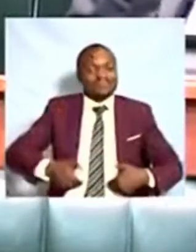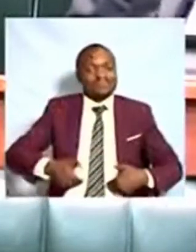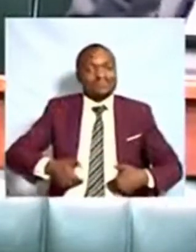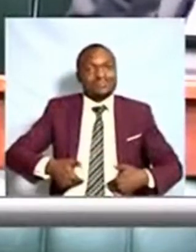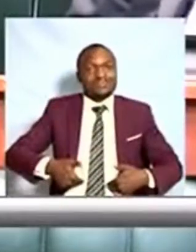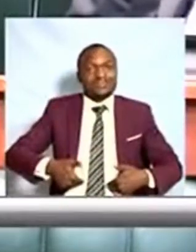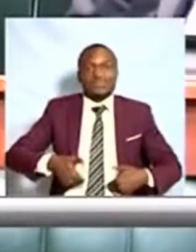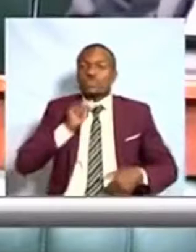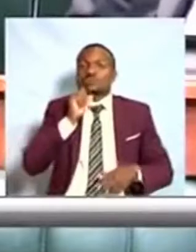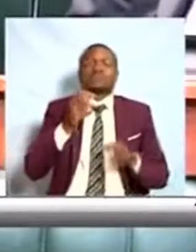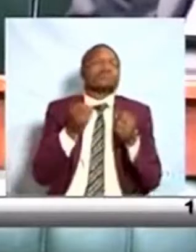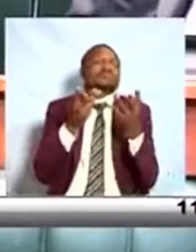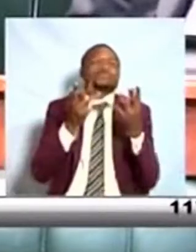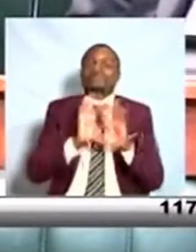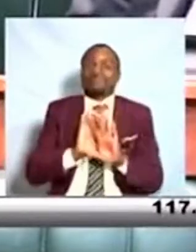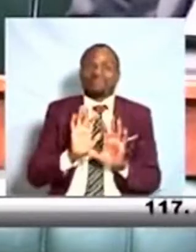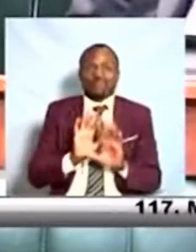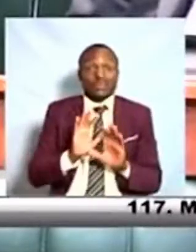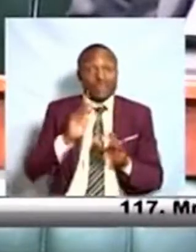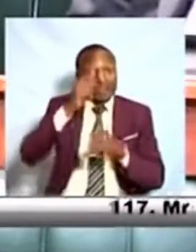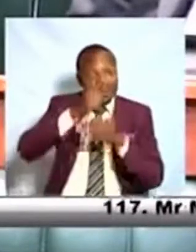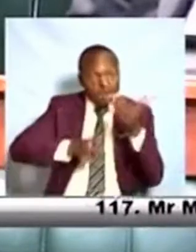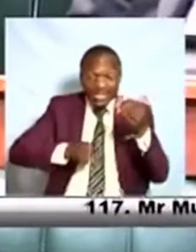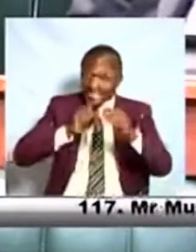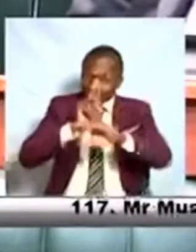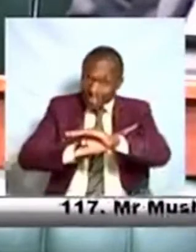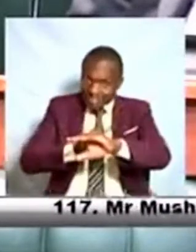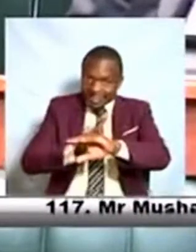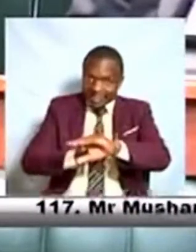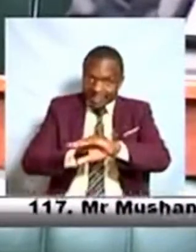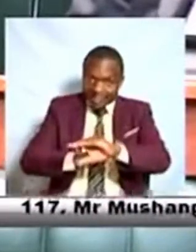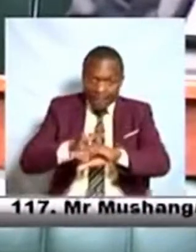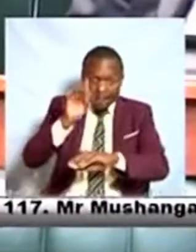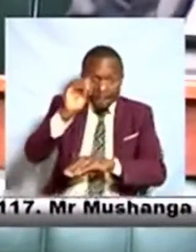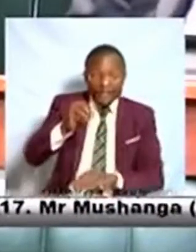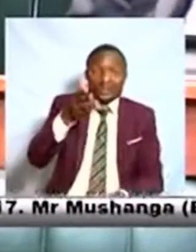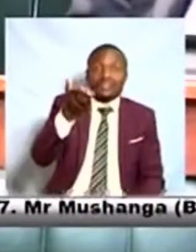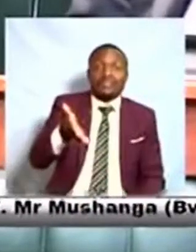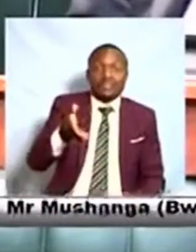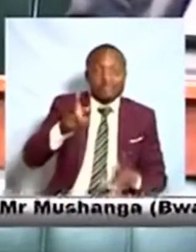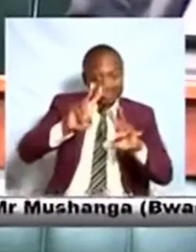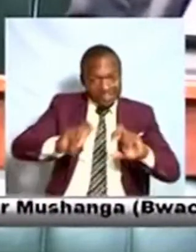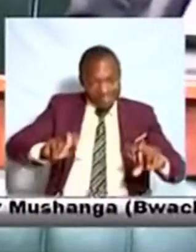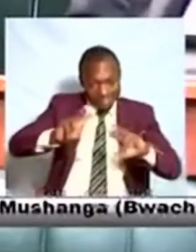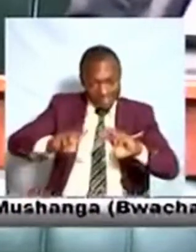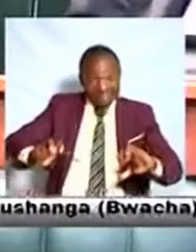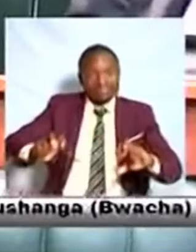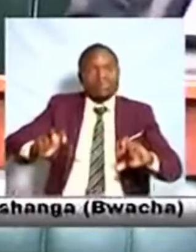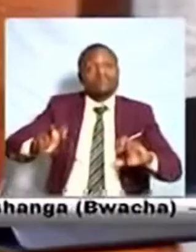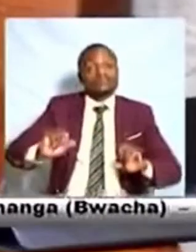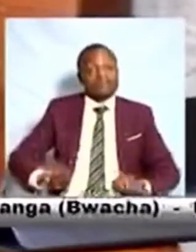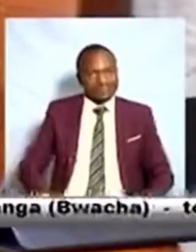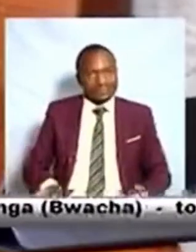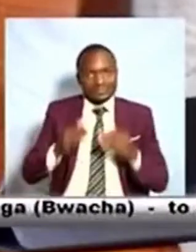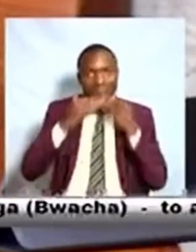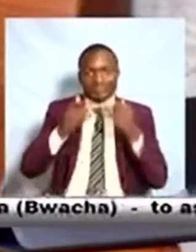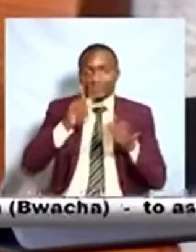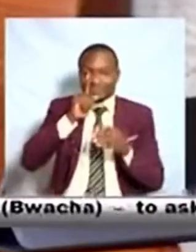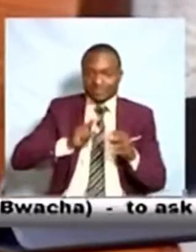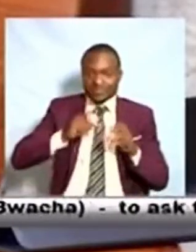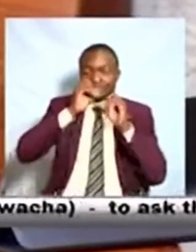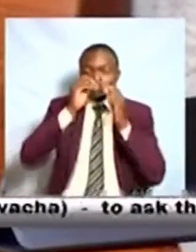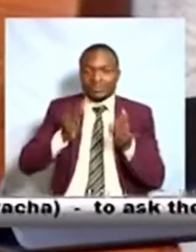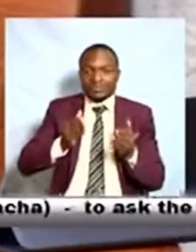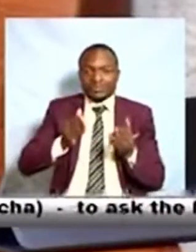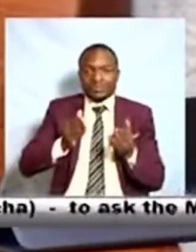people, not so many? What's the duration? What duration are you attaching to the verification or the investigations? Thank you, Madam Speaker.